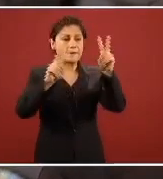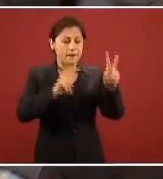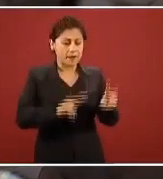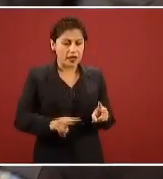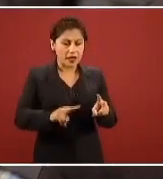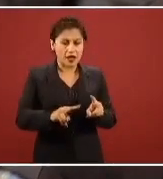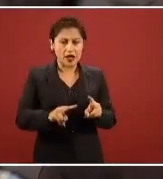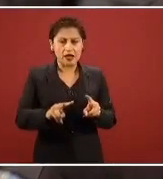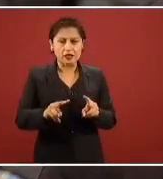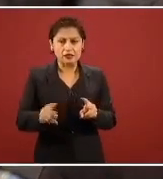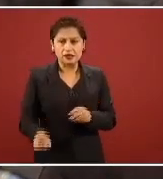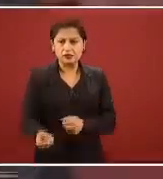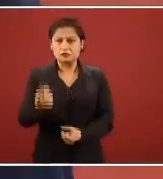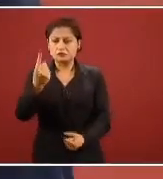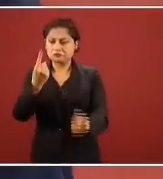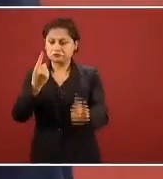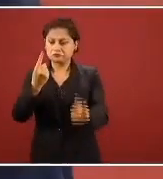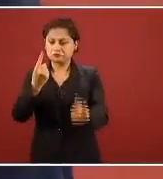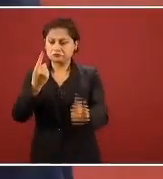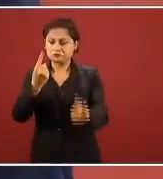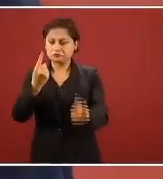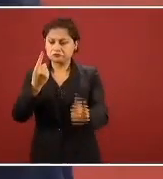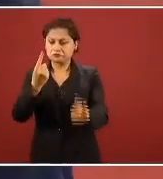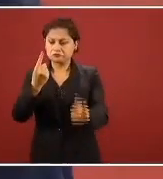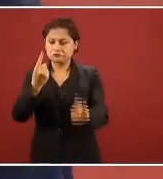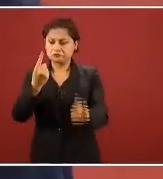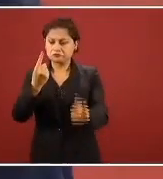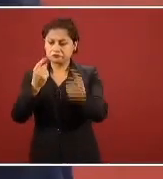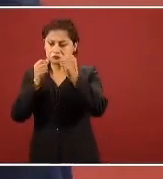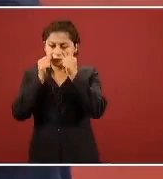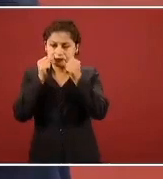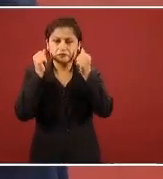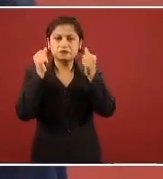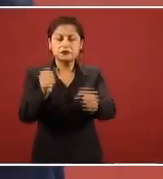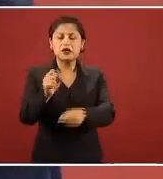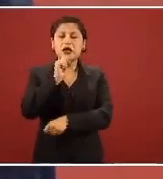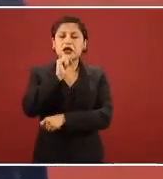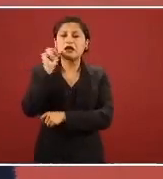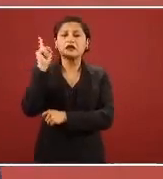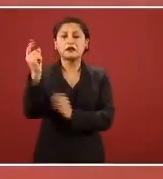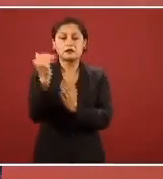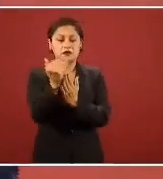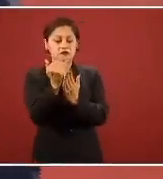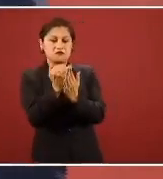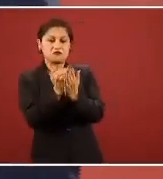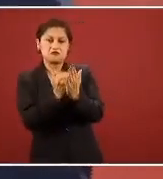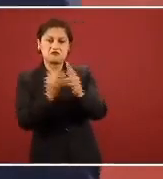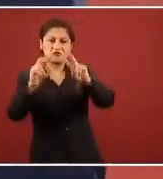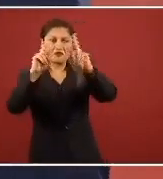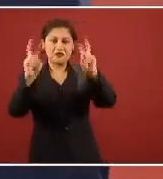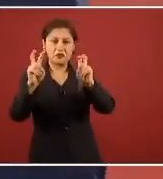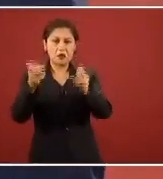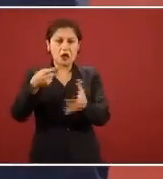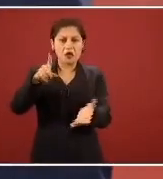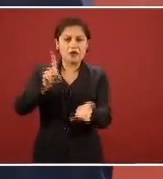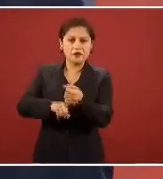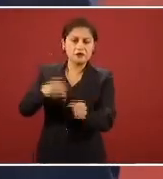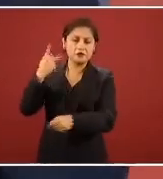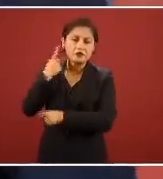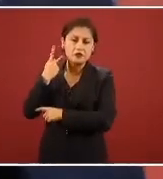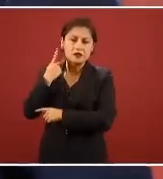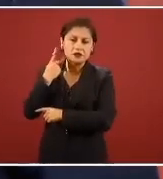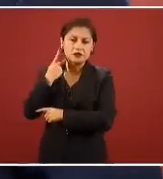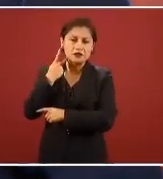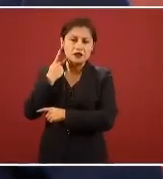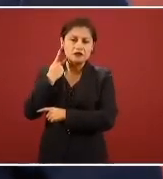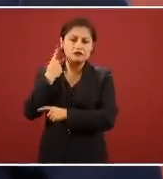De las políticas públicas. The public politics. Todo esto. All of this. Que son